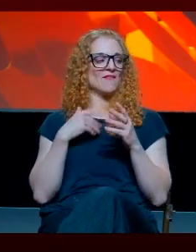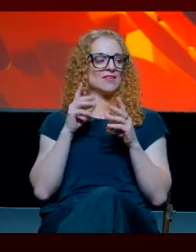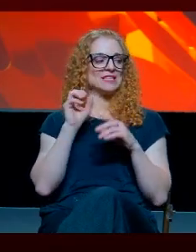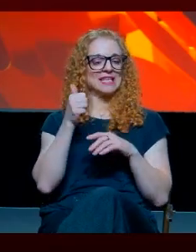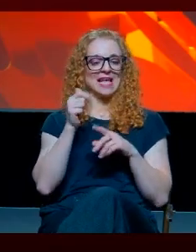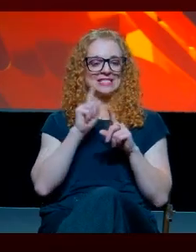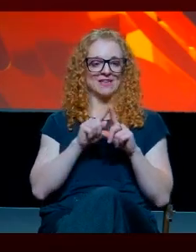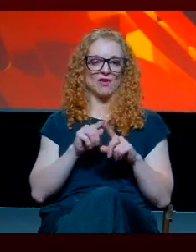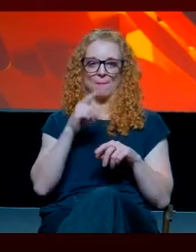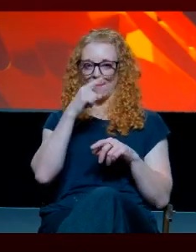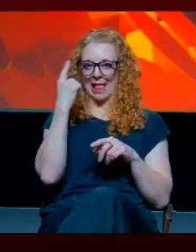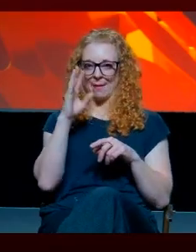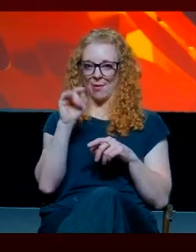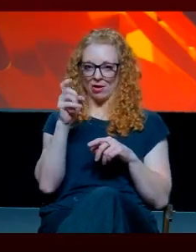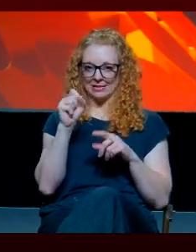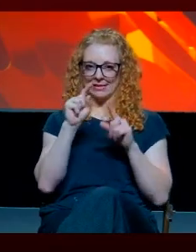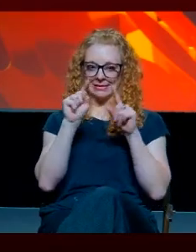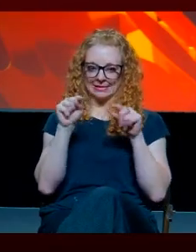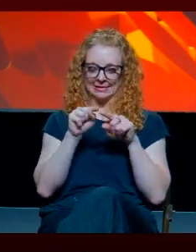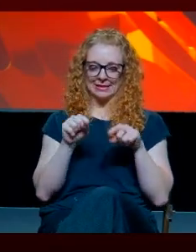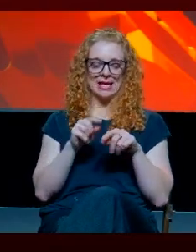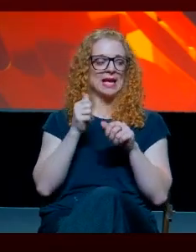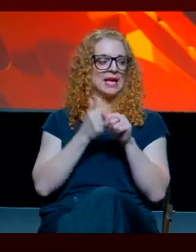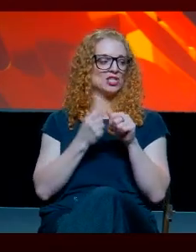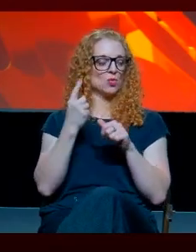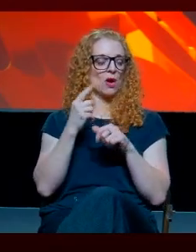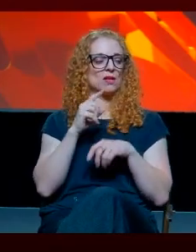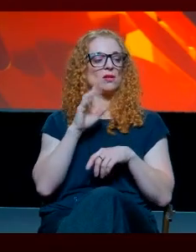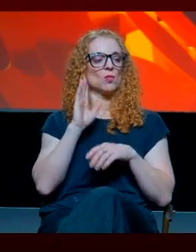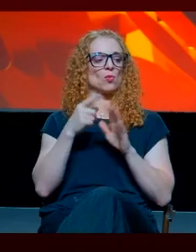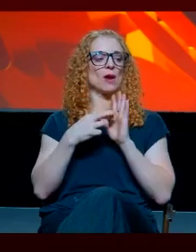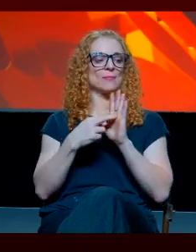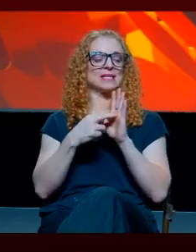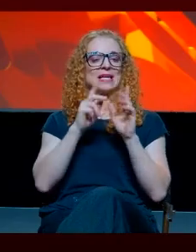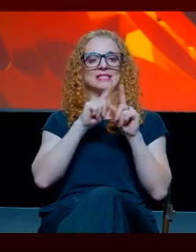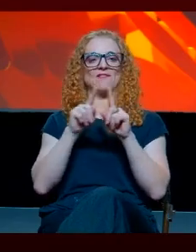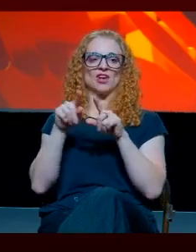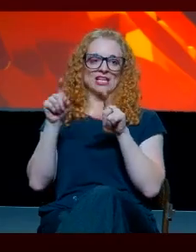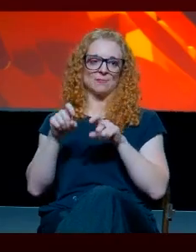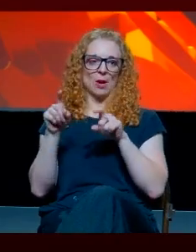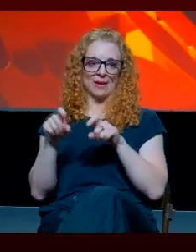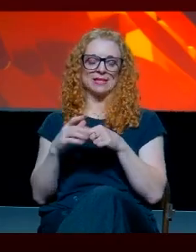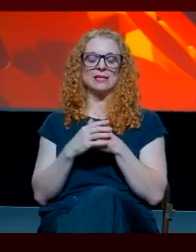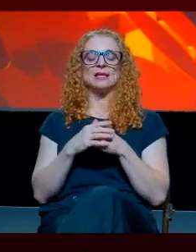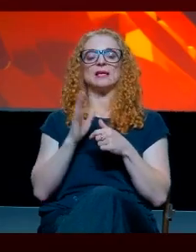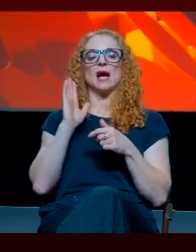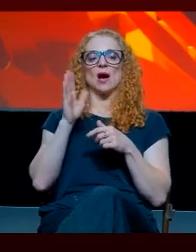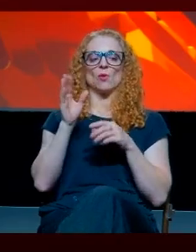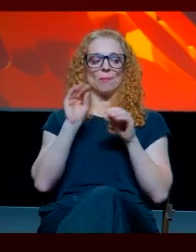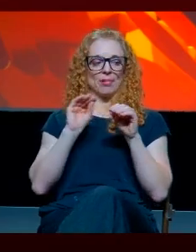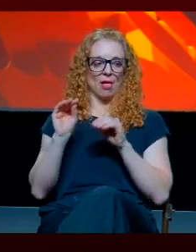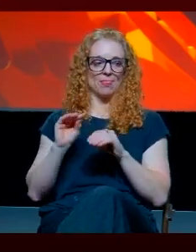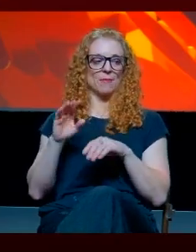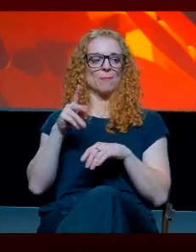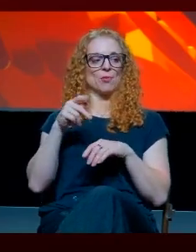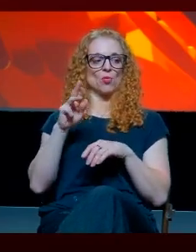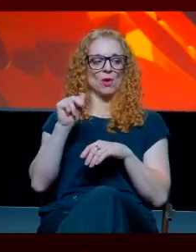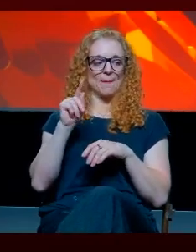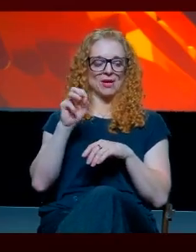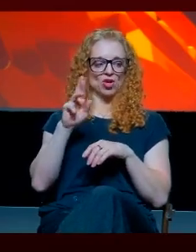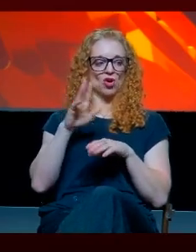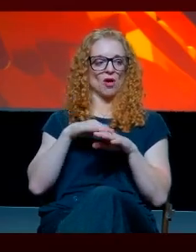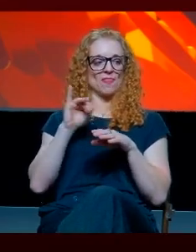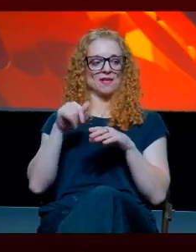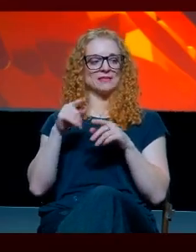black boxes here. Each one of these is going to represent a different experiment. and I'm going to plot a parameter on the axis I call